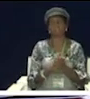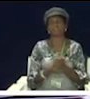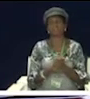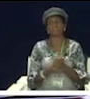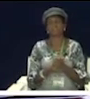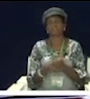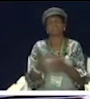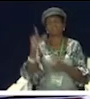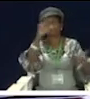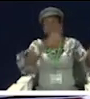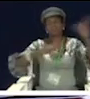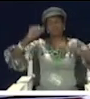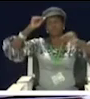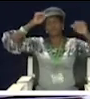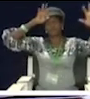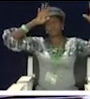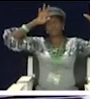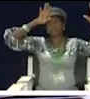together. I say, "Father,